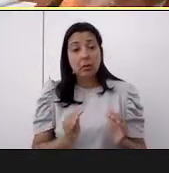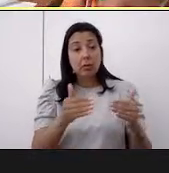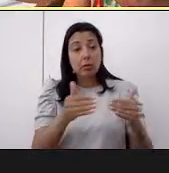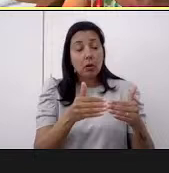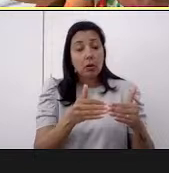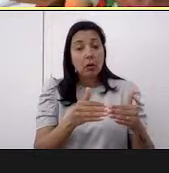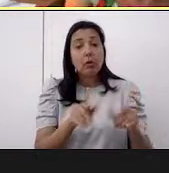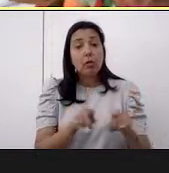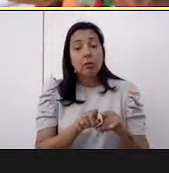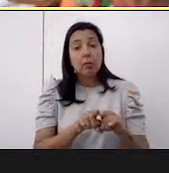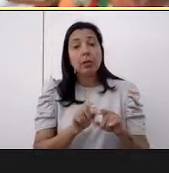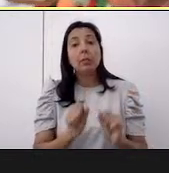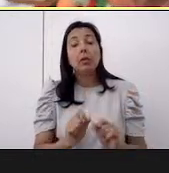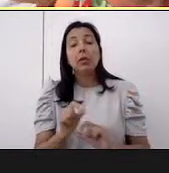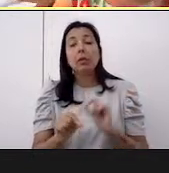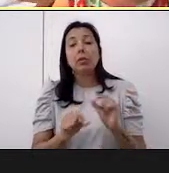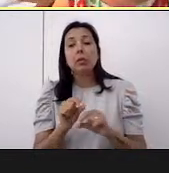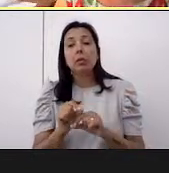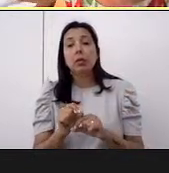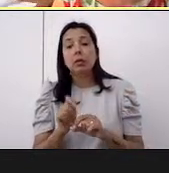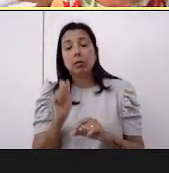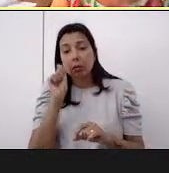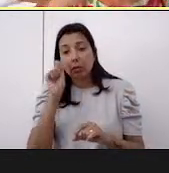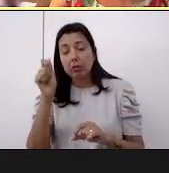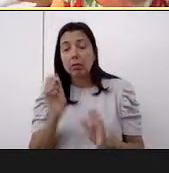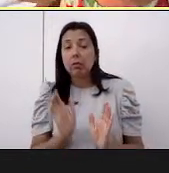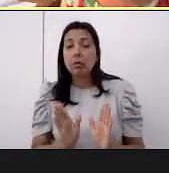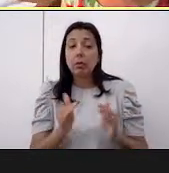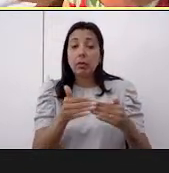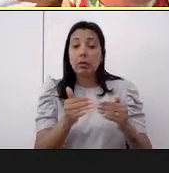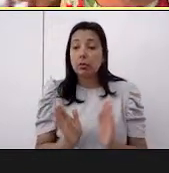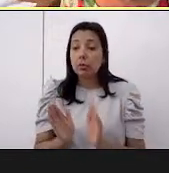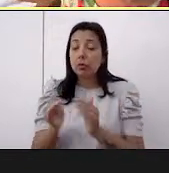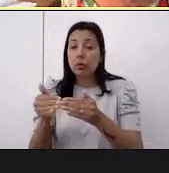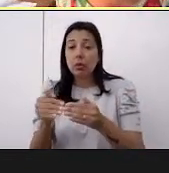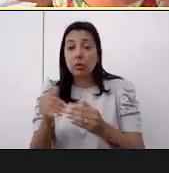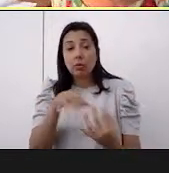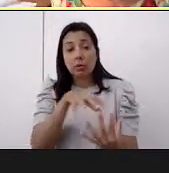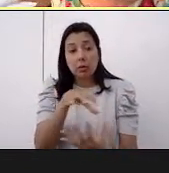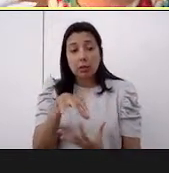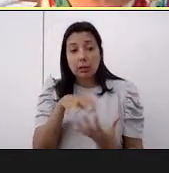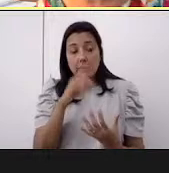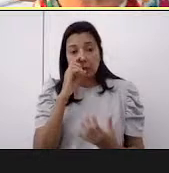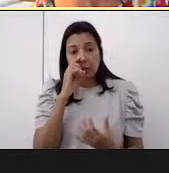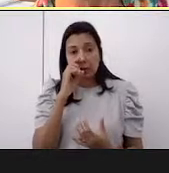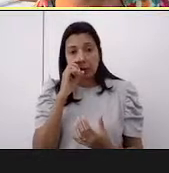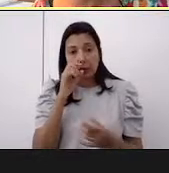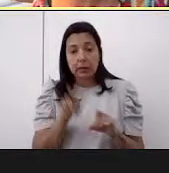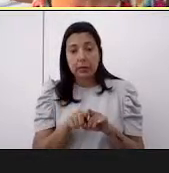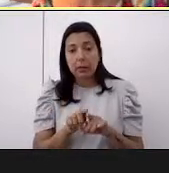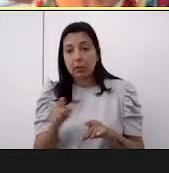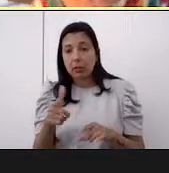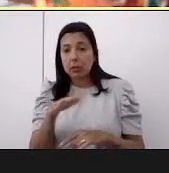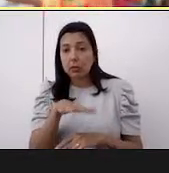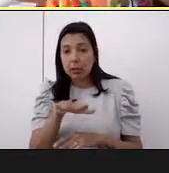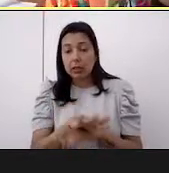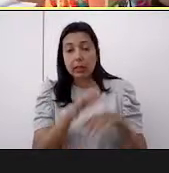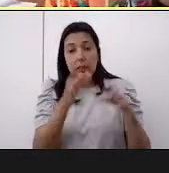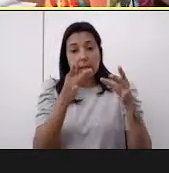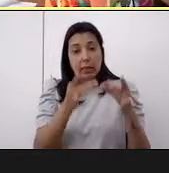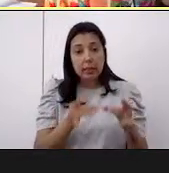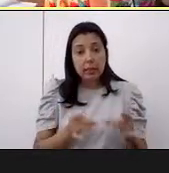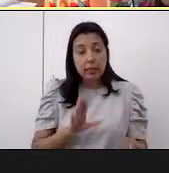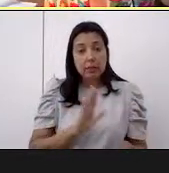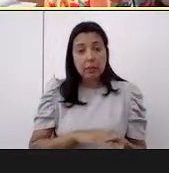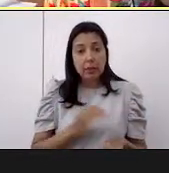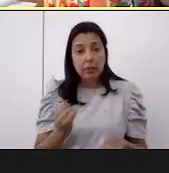other international forum or arenas. It's a detail, but perhaps it's important to mention it.